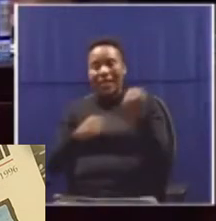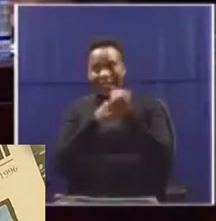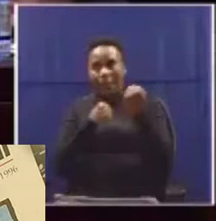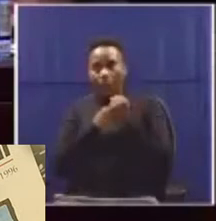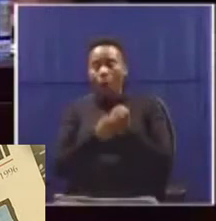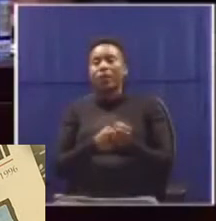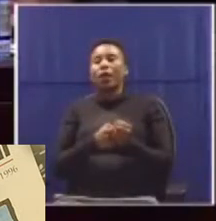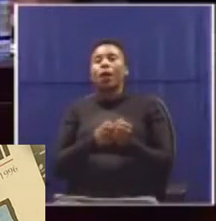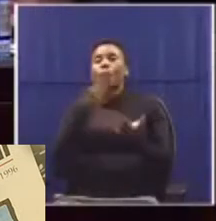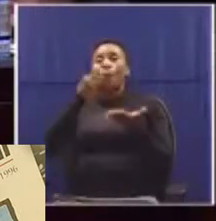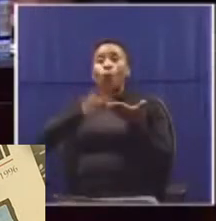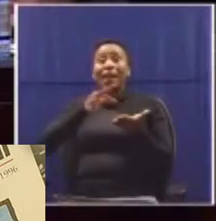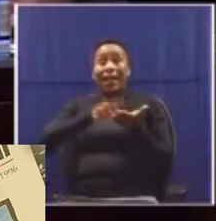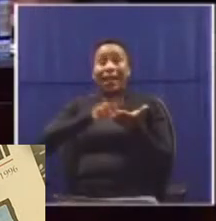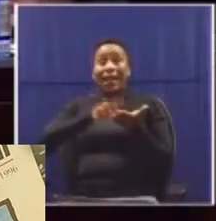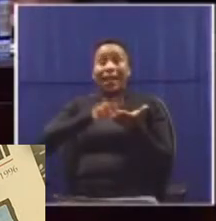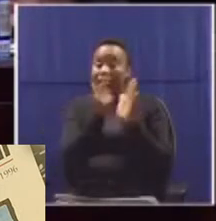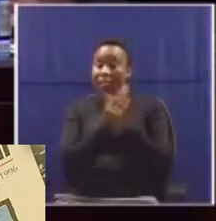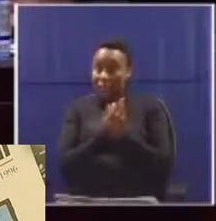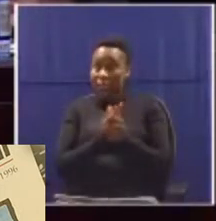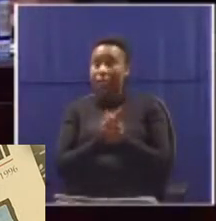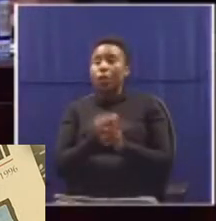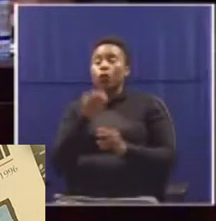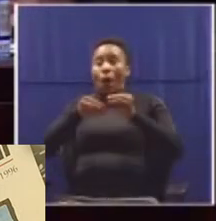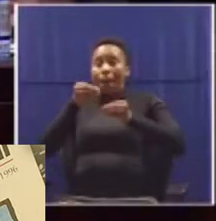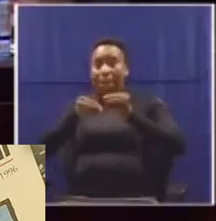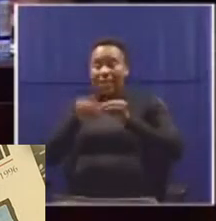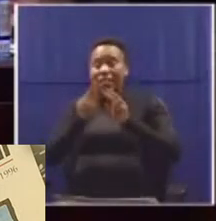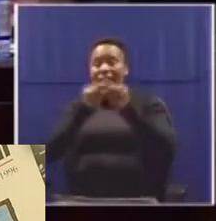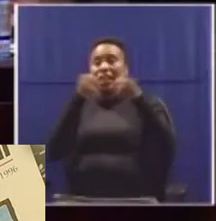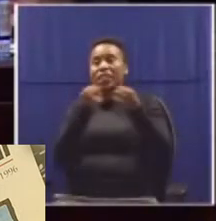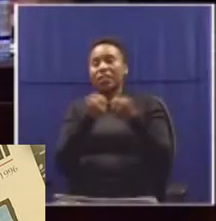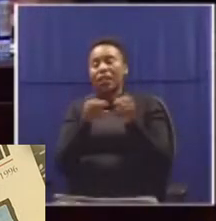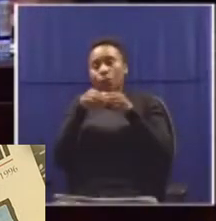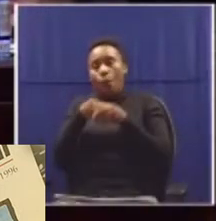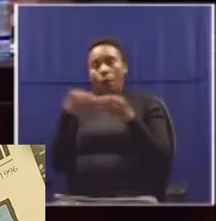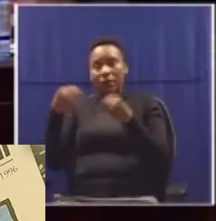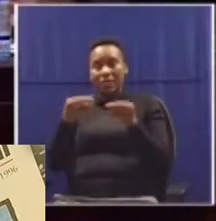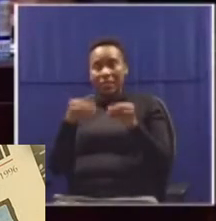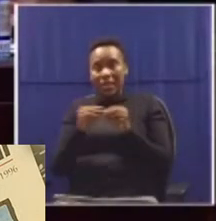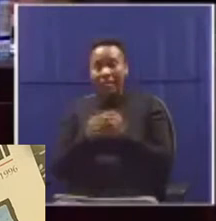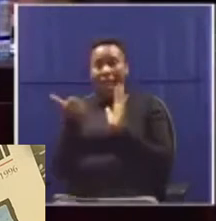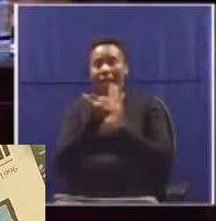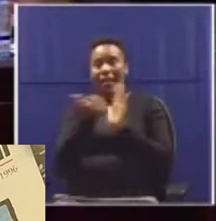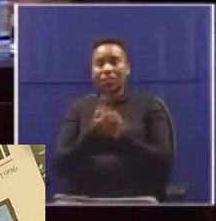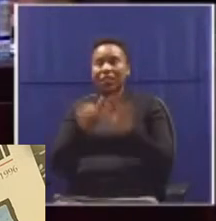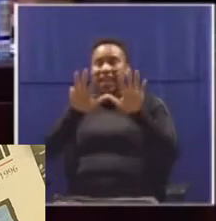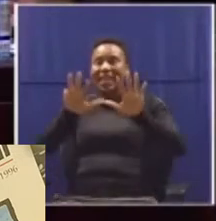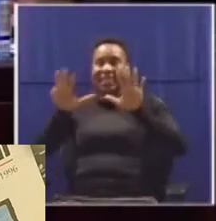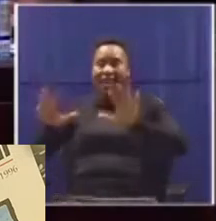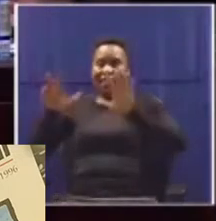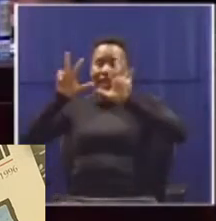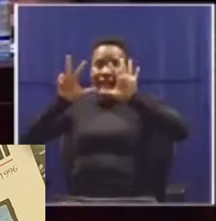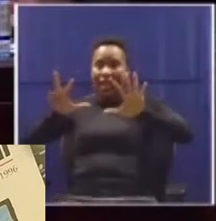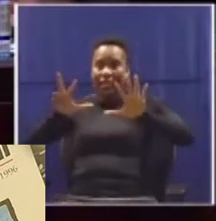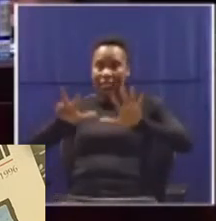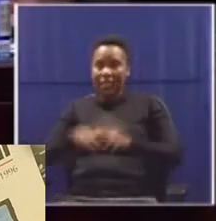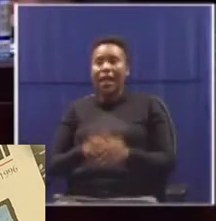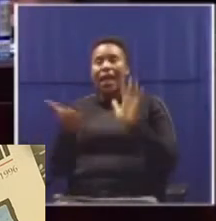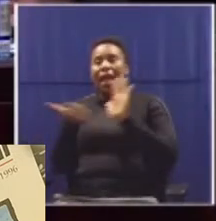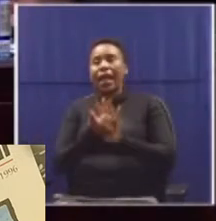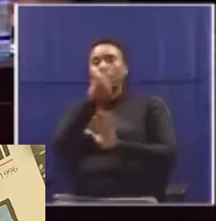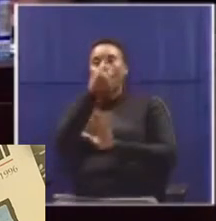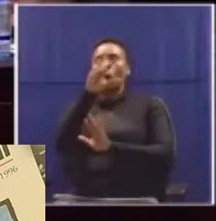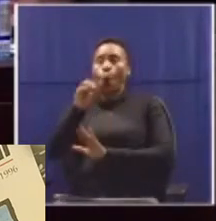legislative proposal to amend National Small Enterprise act 1998 act 1012